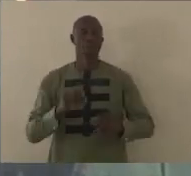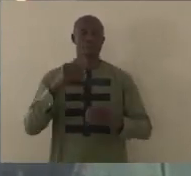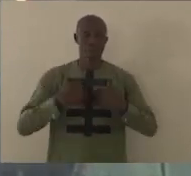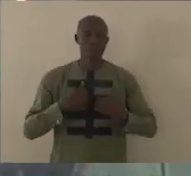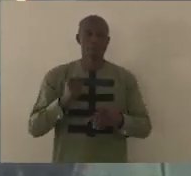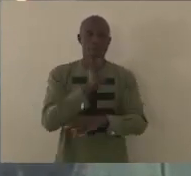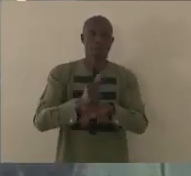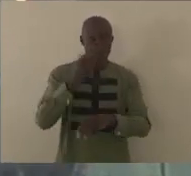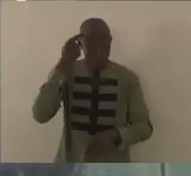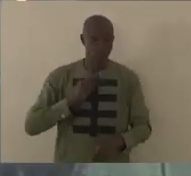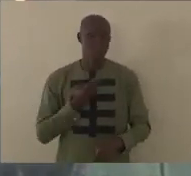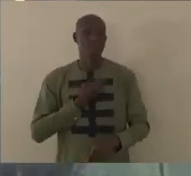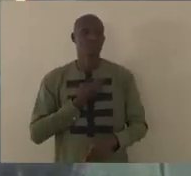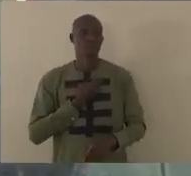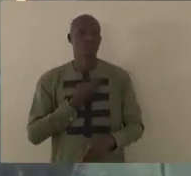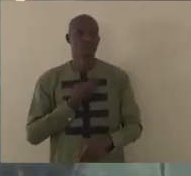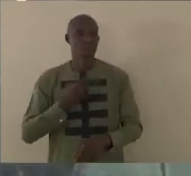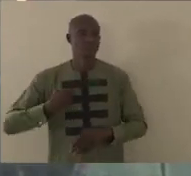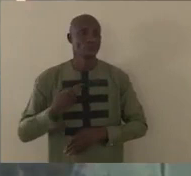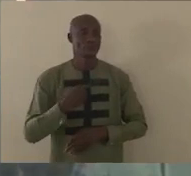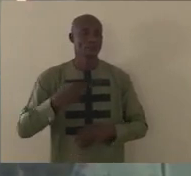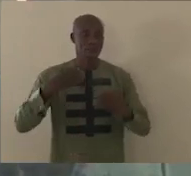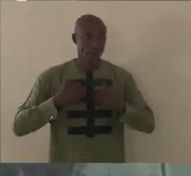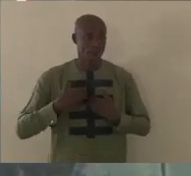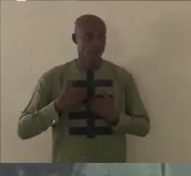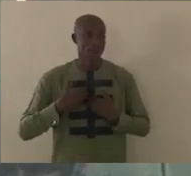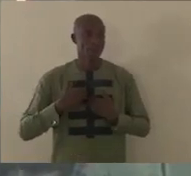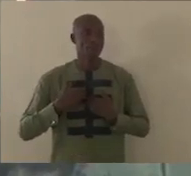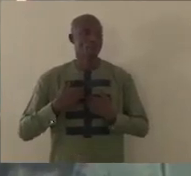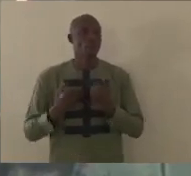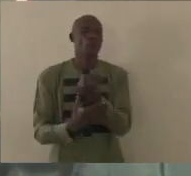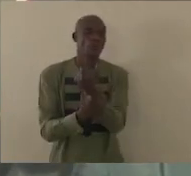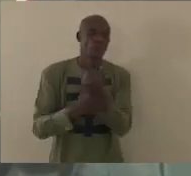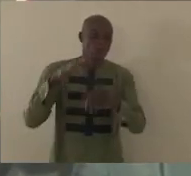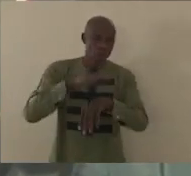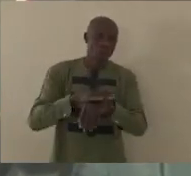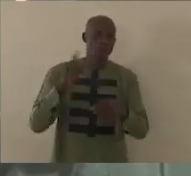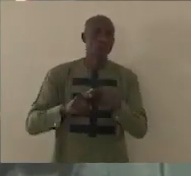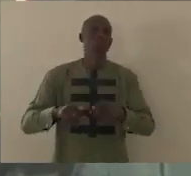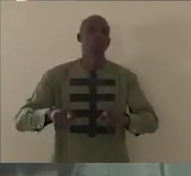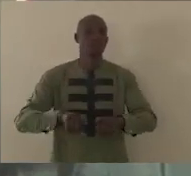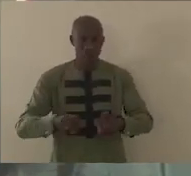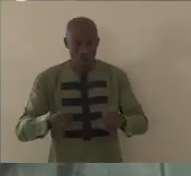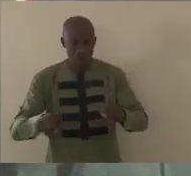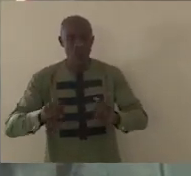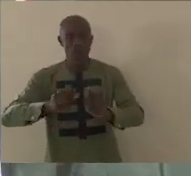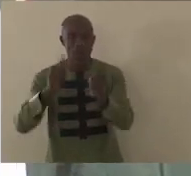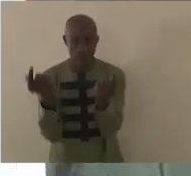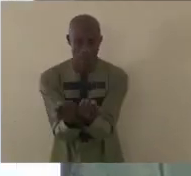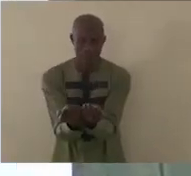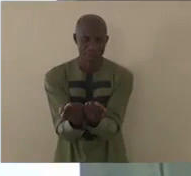us. Rather, we have held to the tenets of our various ethnic